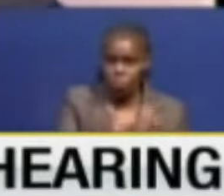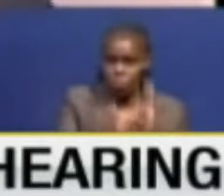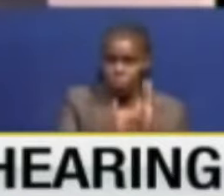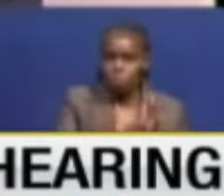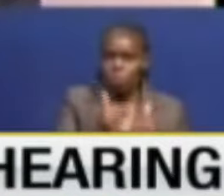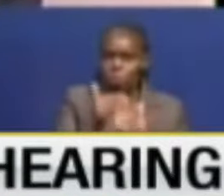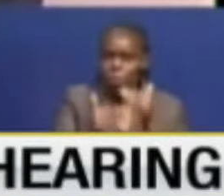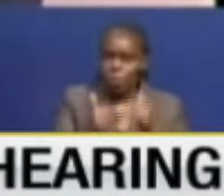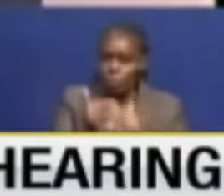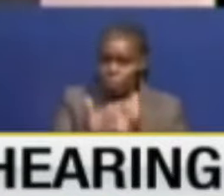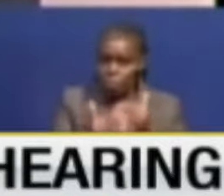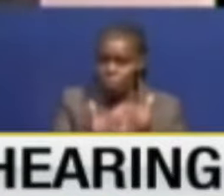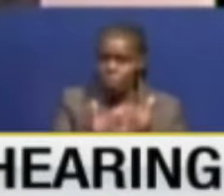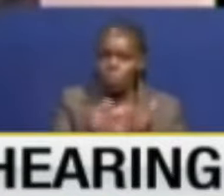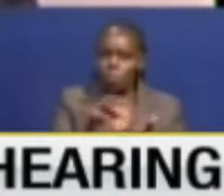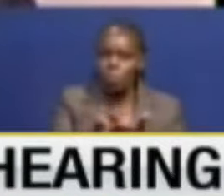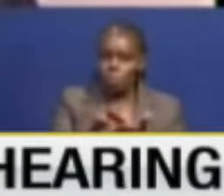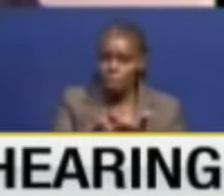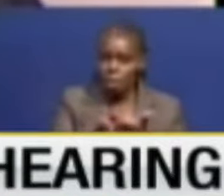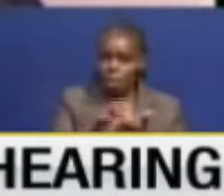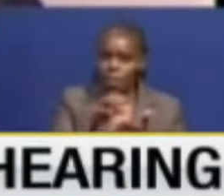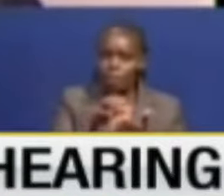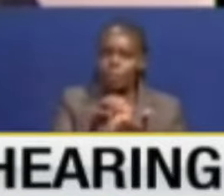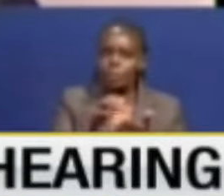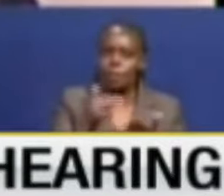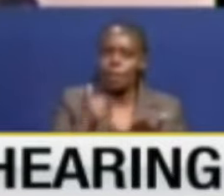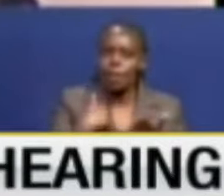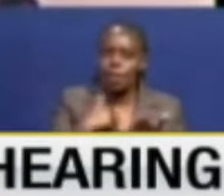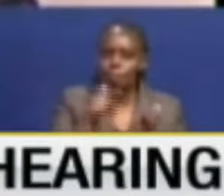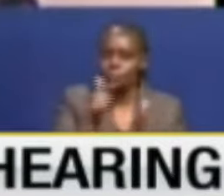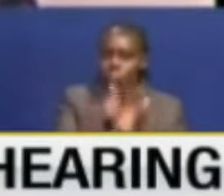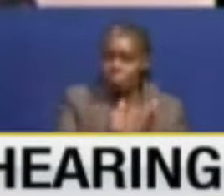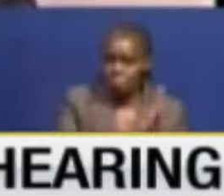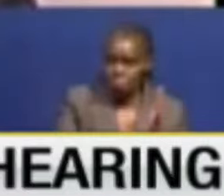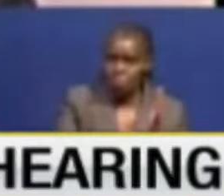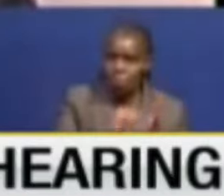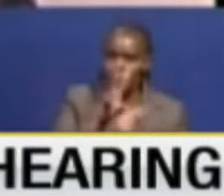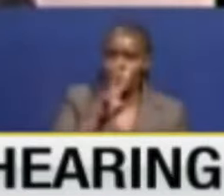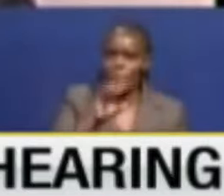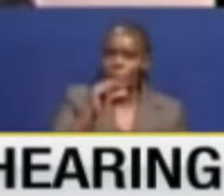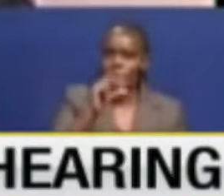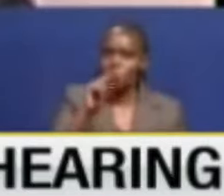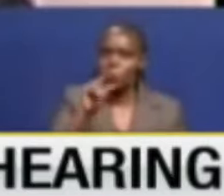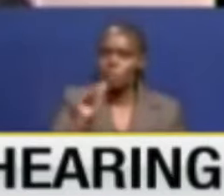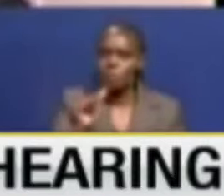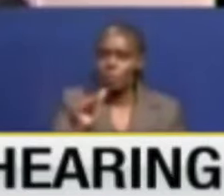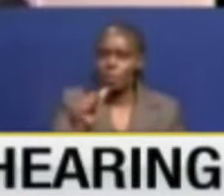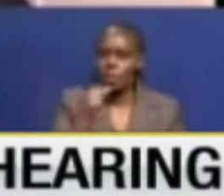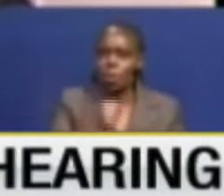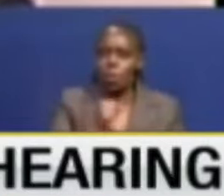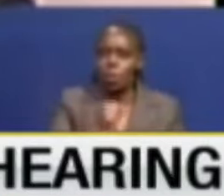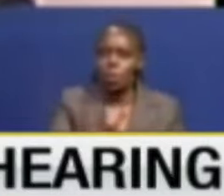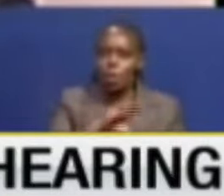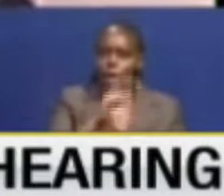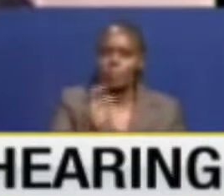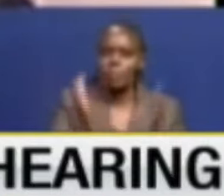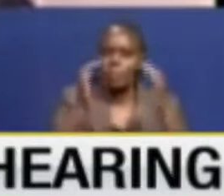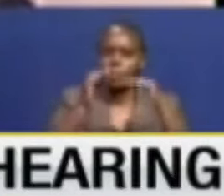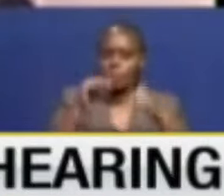the proceedings before this assembly this morning. Virginia currently works with the county government of